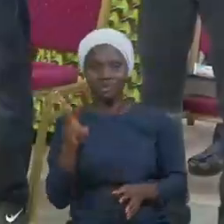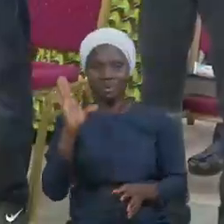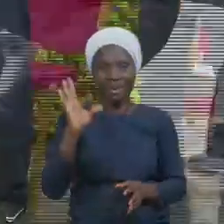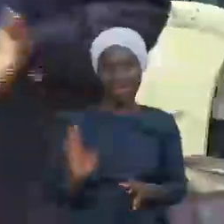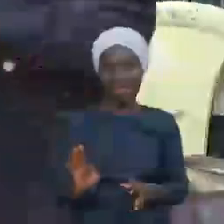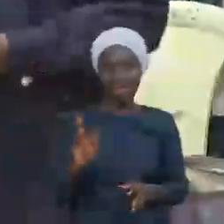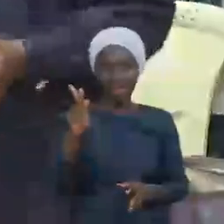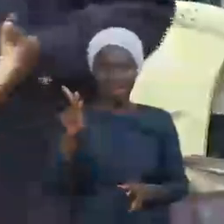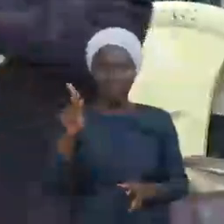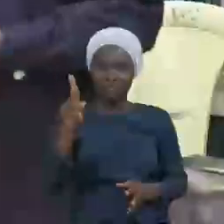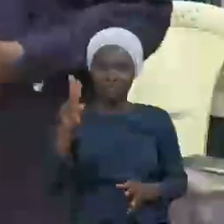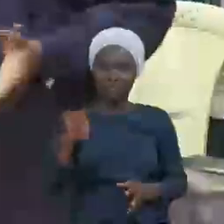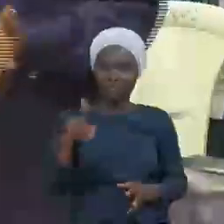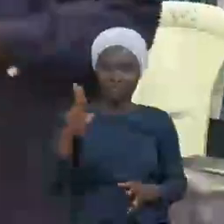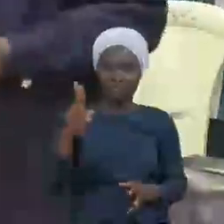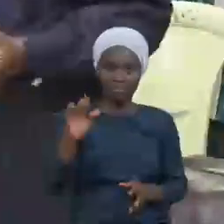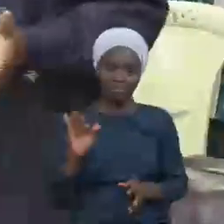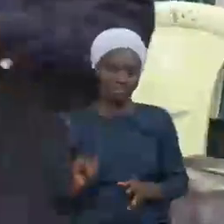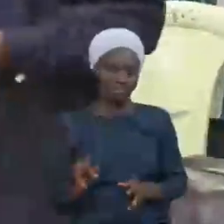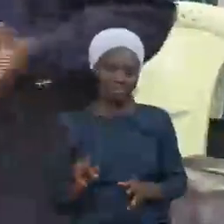rise up to welcome him.